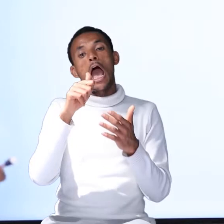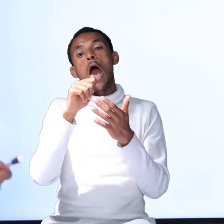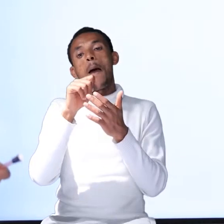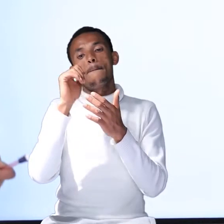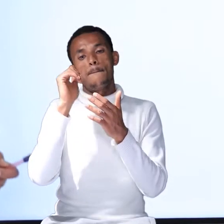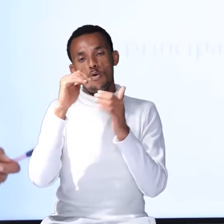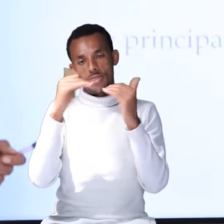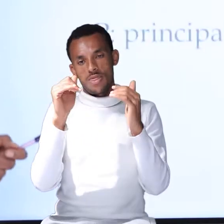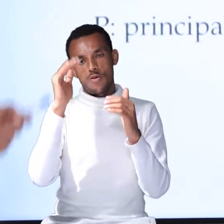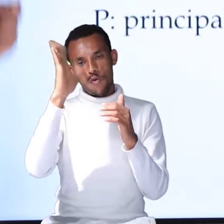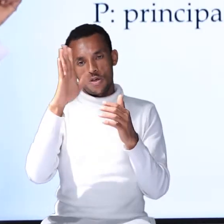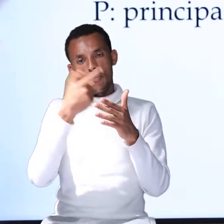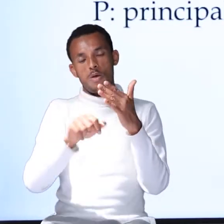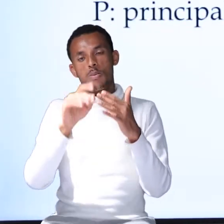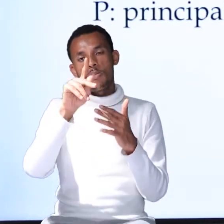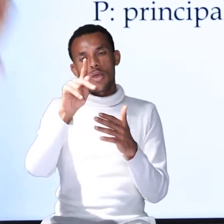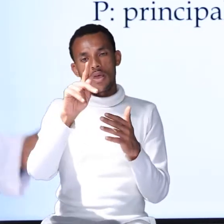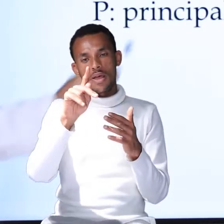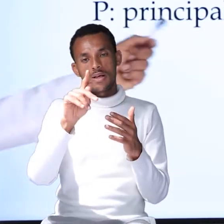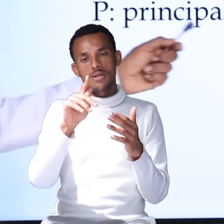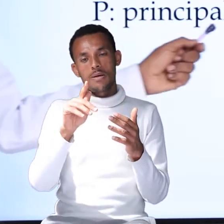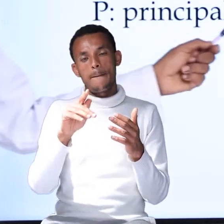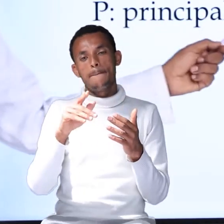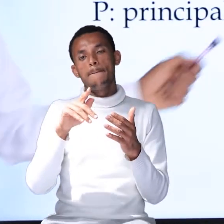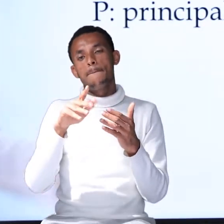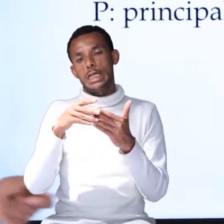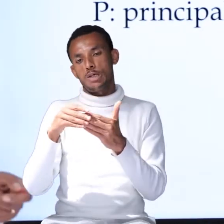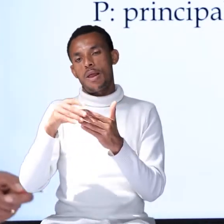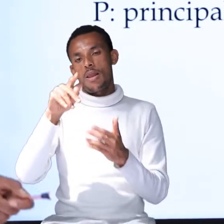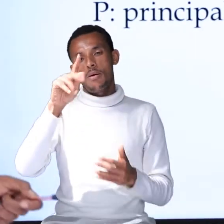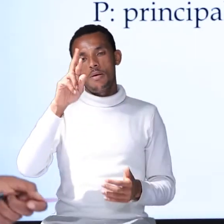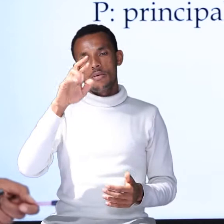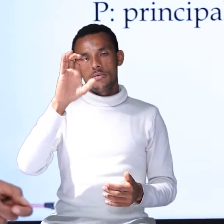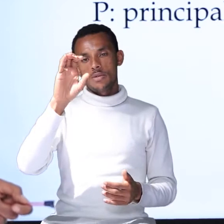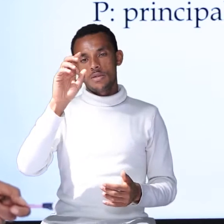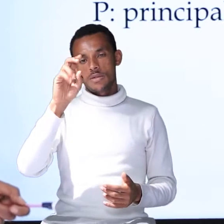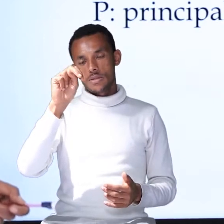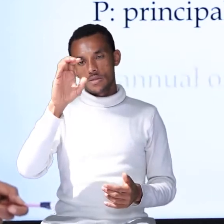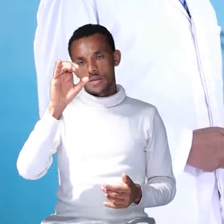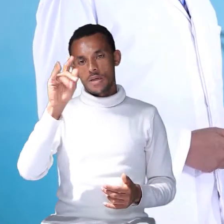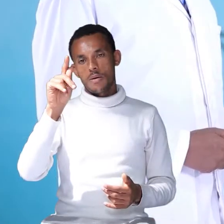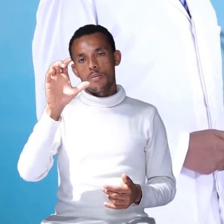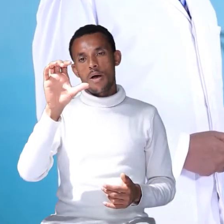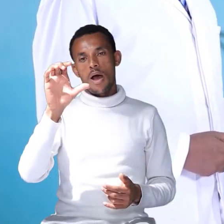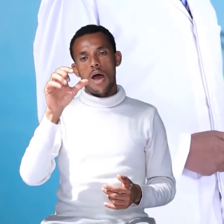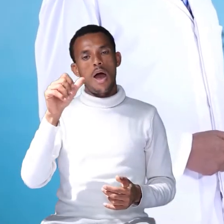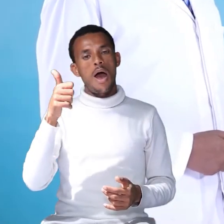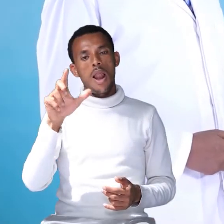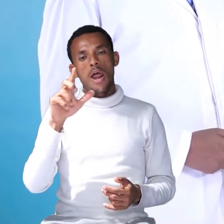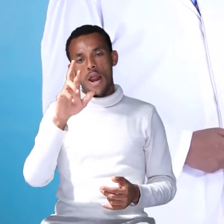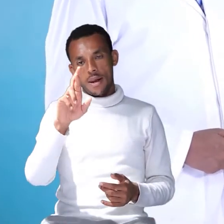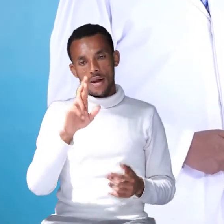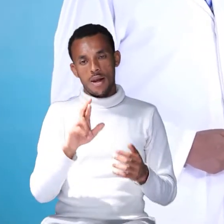future value. P, the same thing as the previous, principal or present value of it will be in.